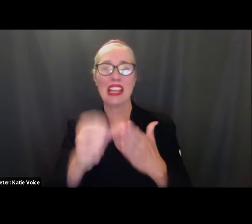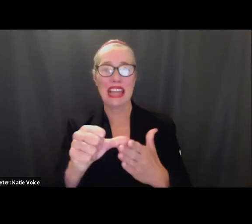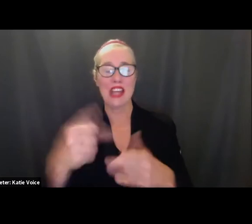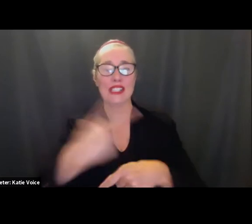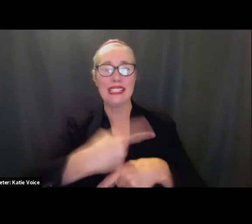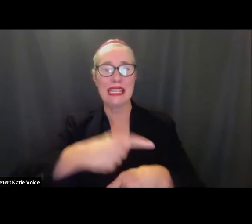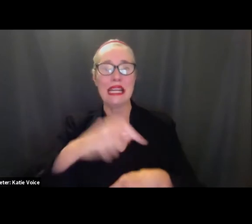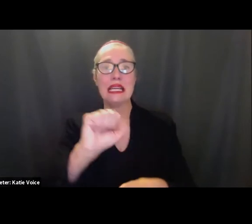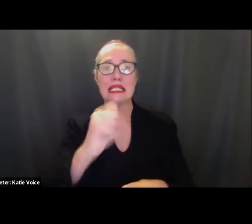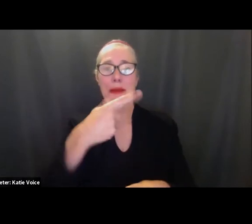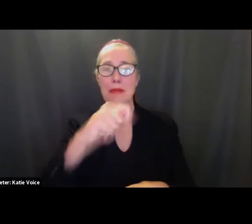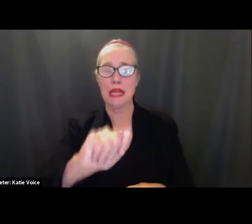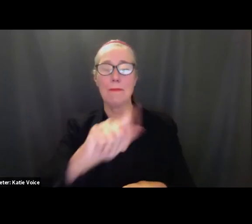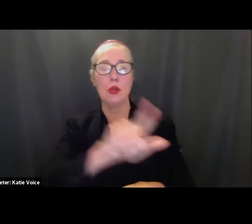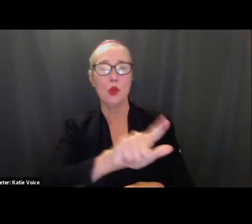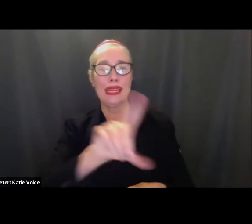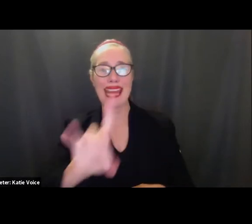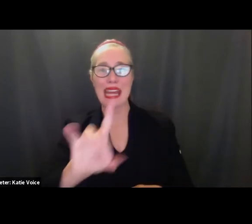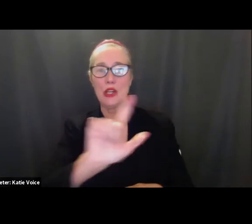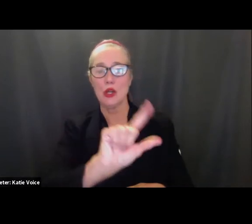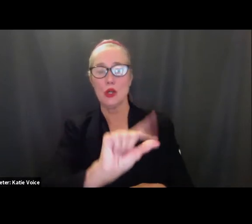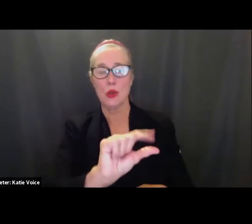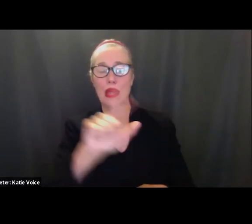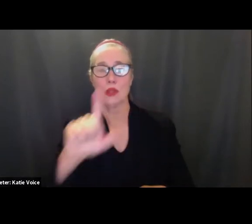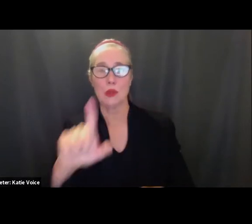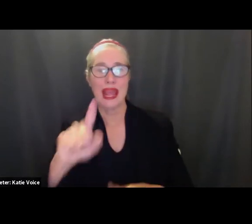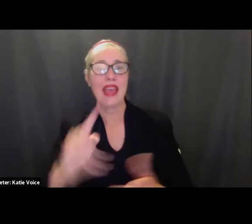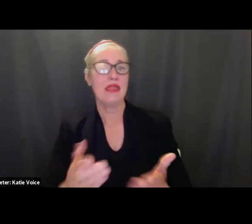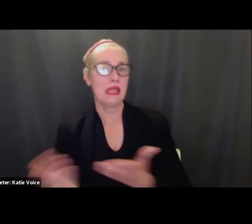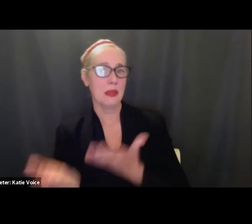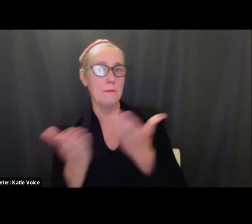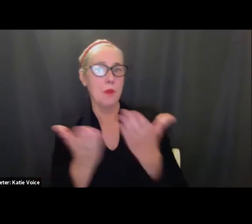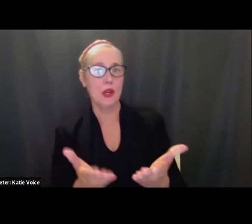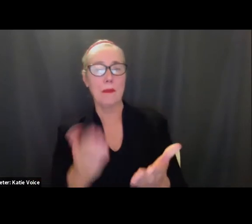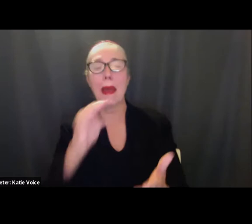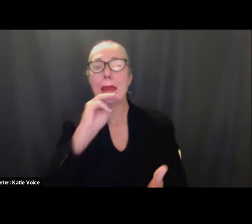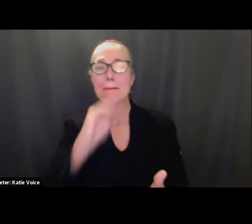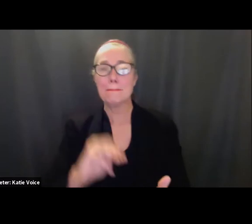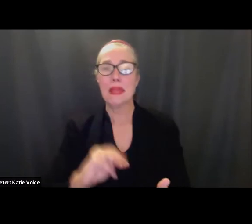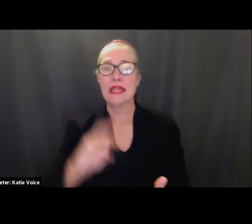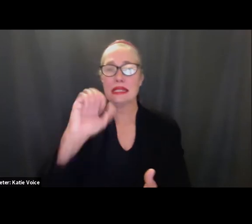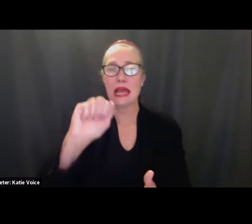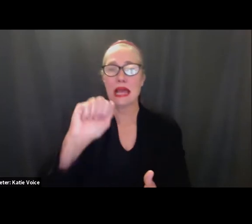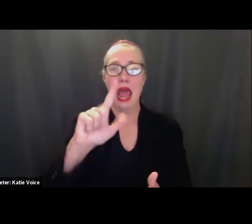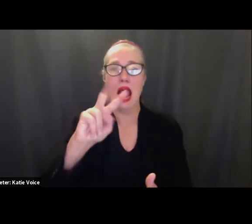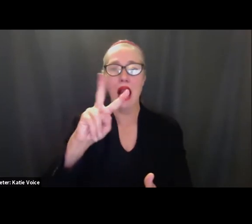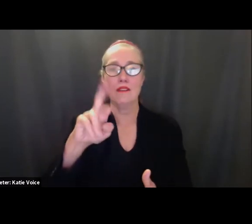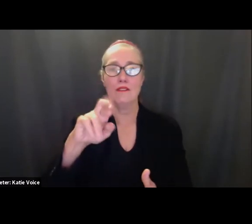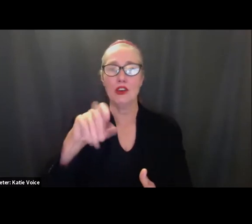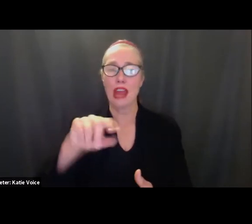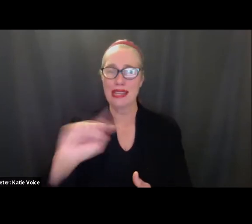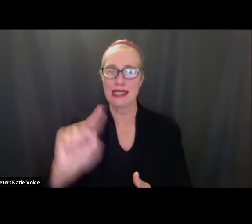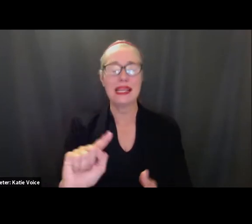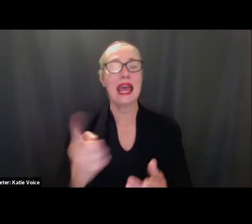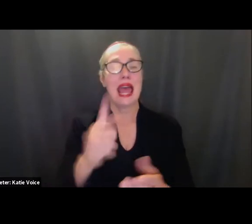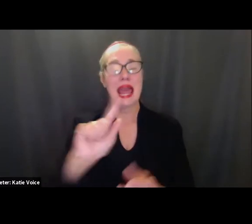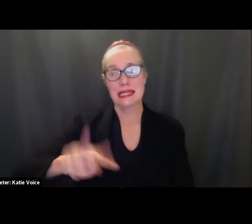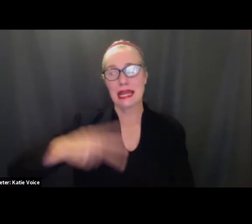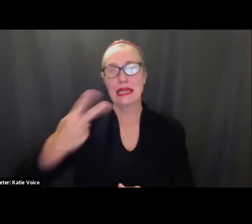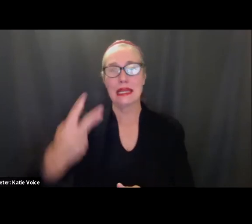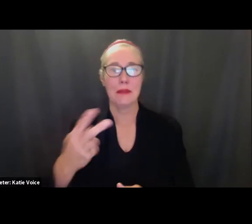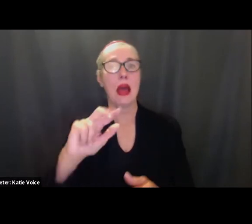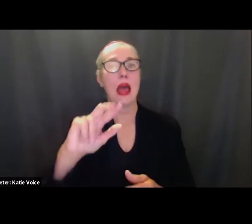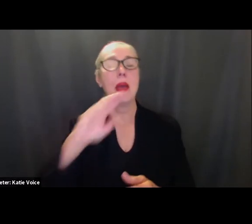2021 the motion was made by miss alvarez and seconded by ms munoz also three